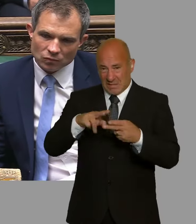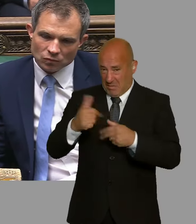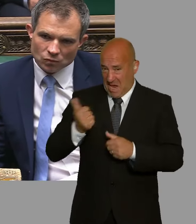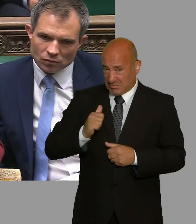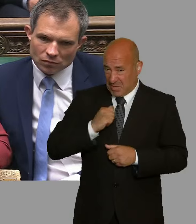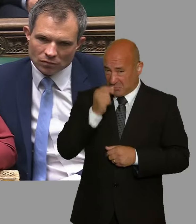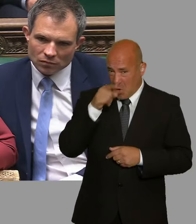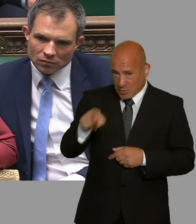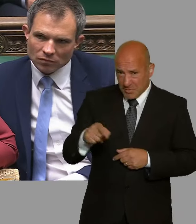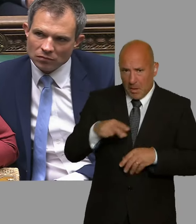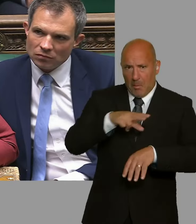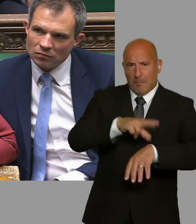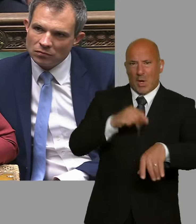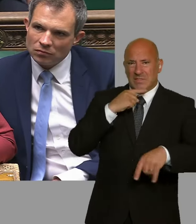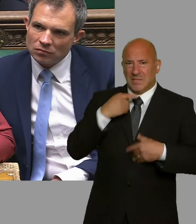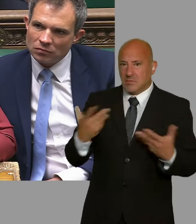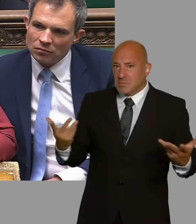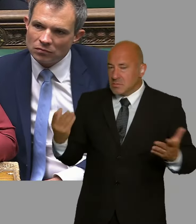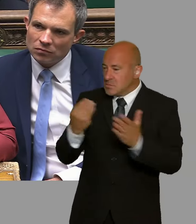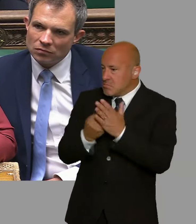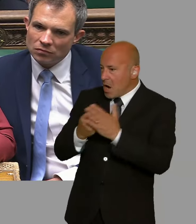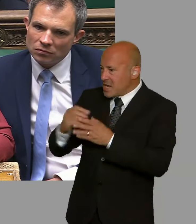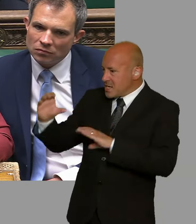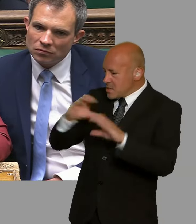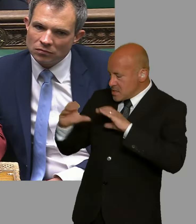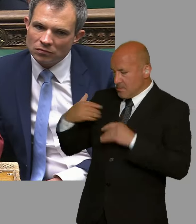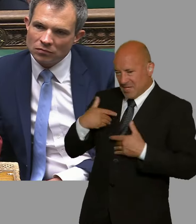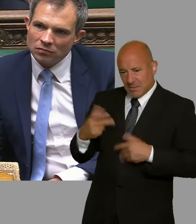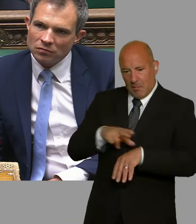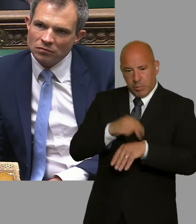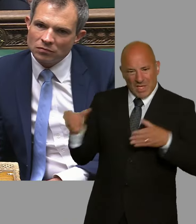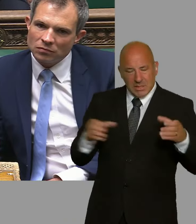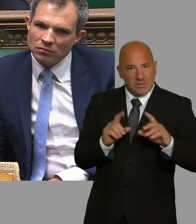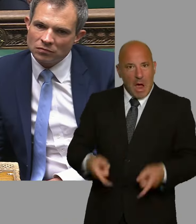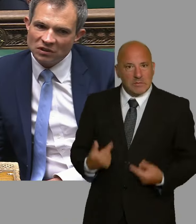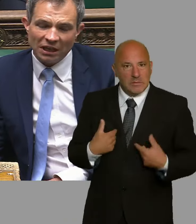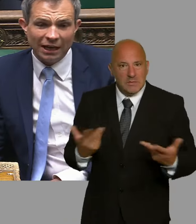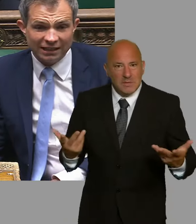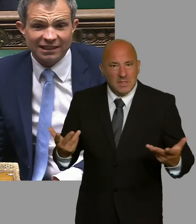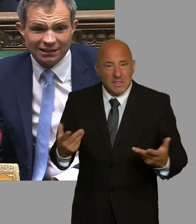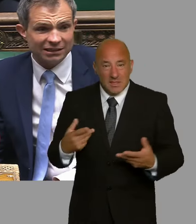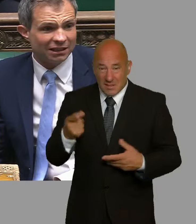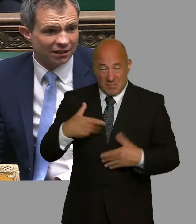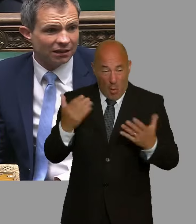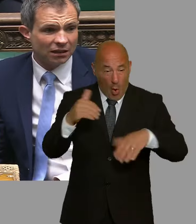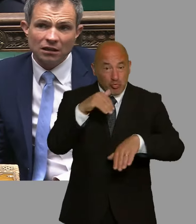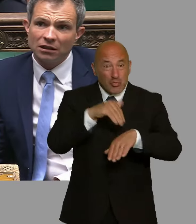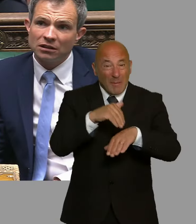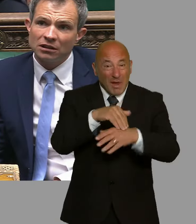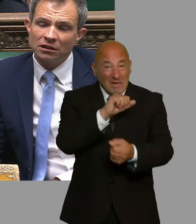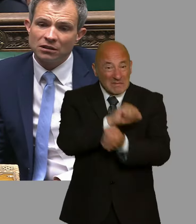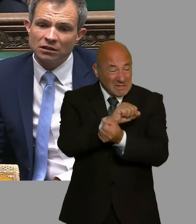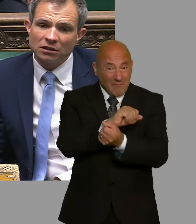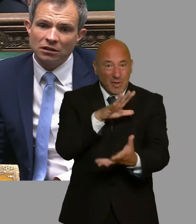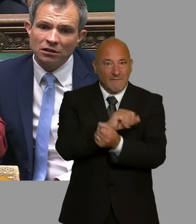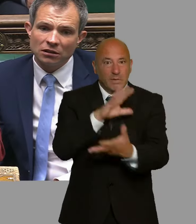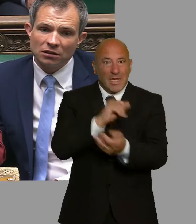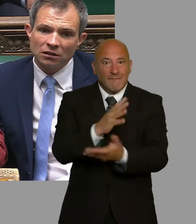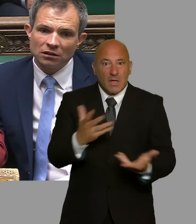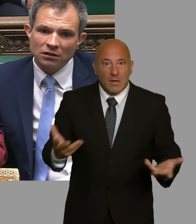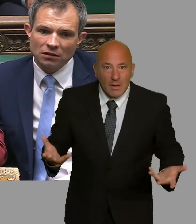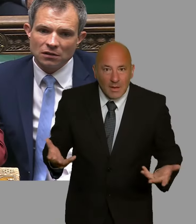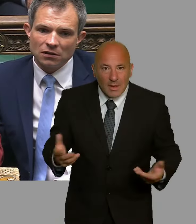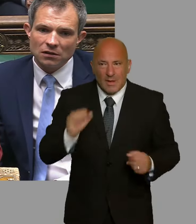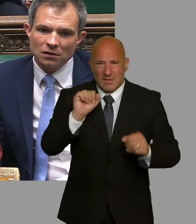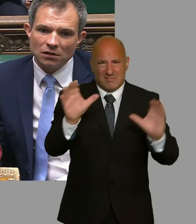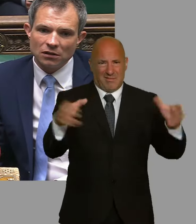of the borders, but he still managed, Mr. Speaker, to find £30 billion to give away the Chagos Islands. This is total and utter chaos. 2 weeks